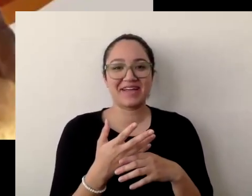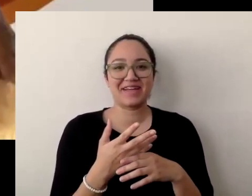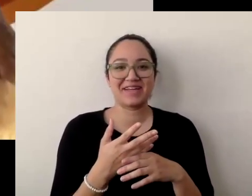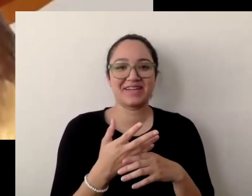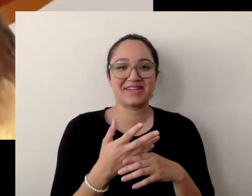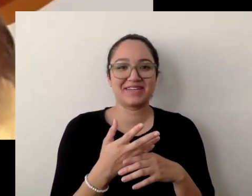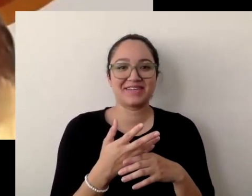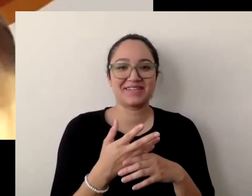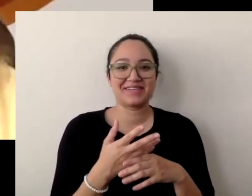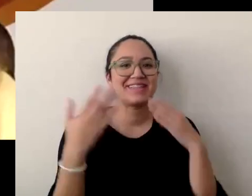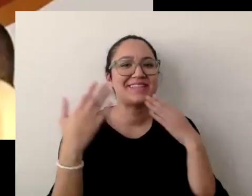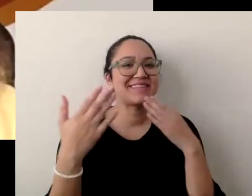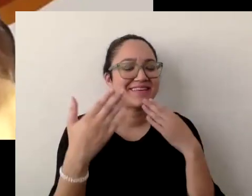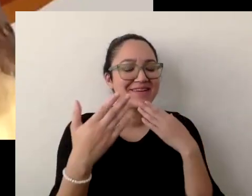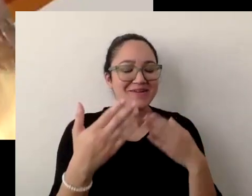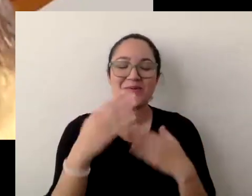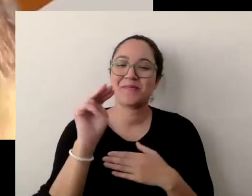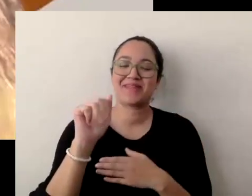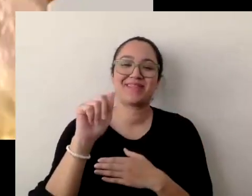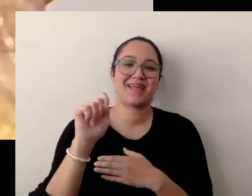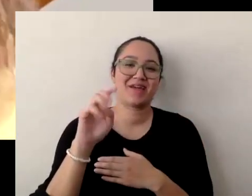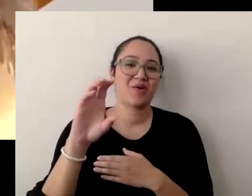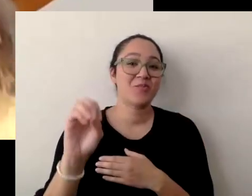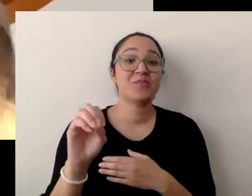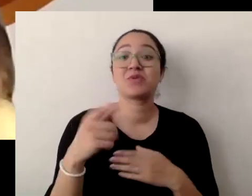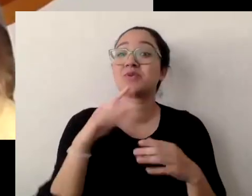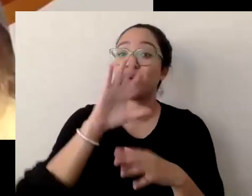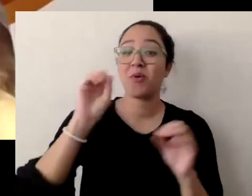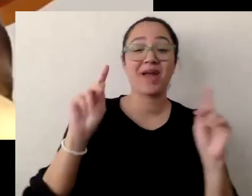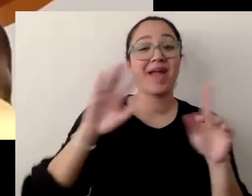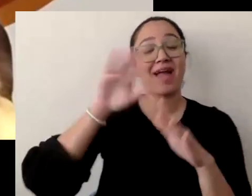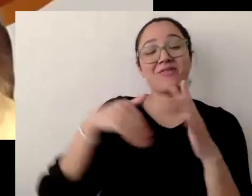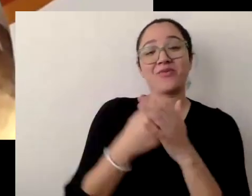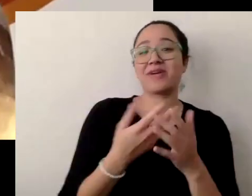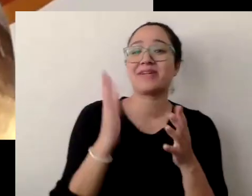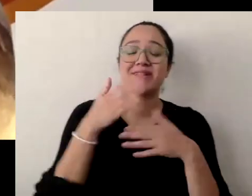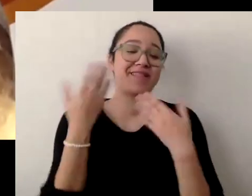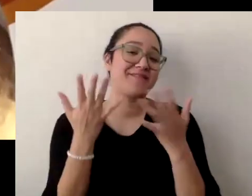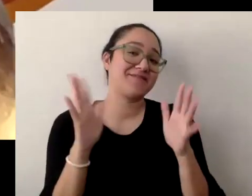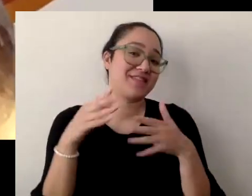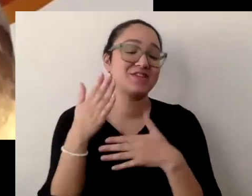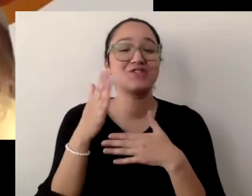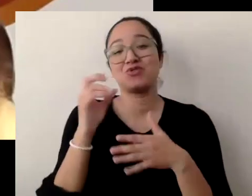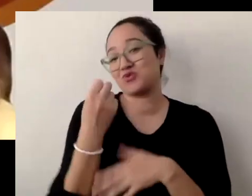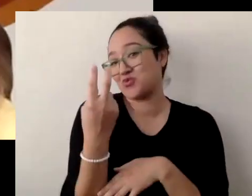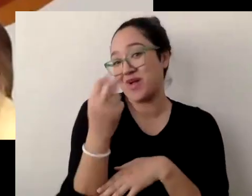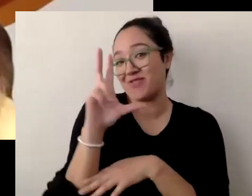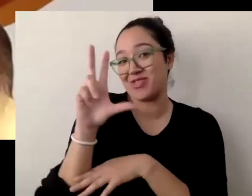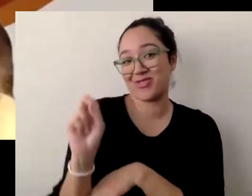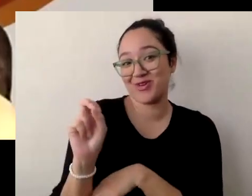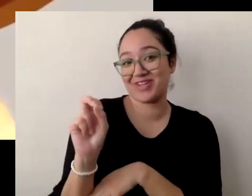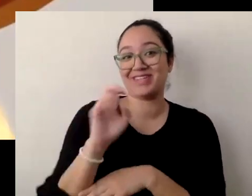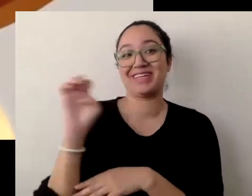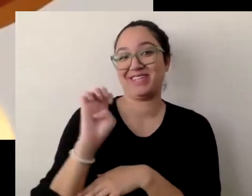dice, gracias, Mateo. Okay, so everyone, we are at the bottom of the hour. It's 12:30 Eastern